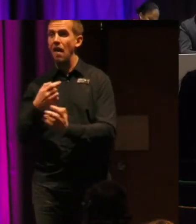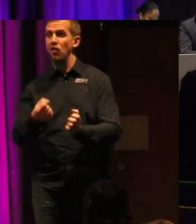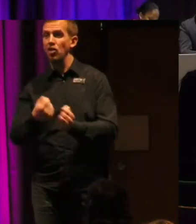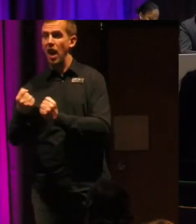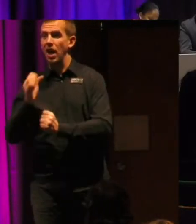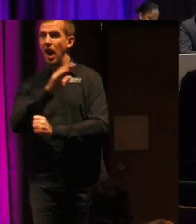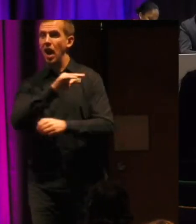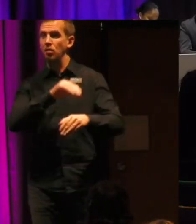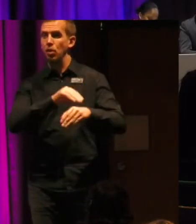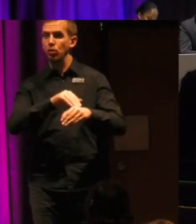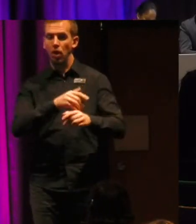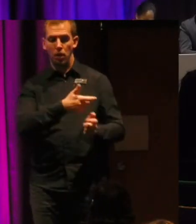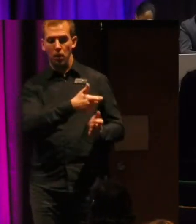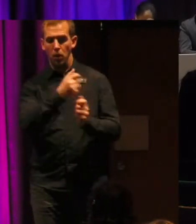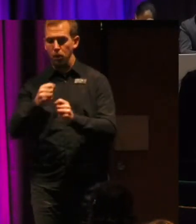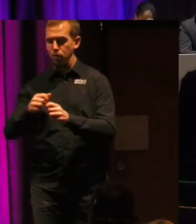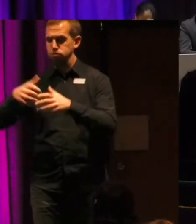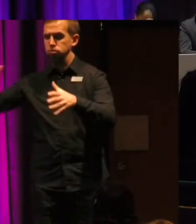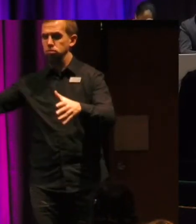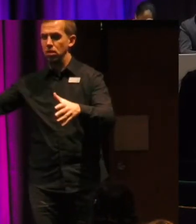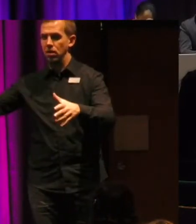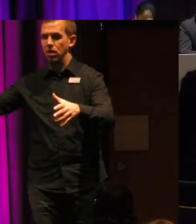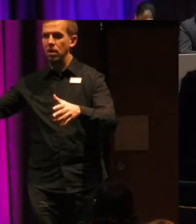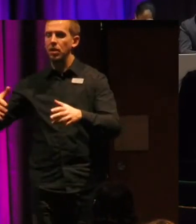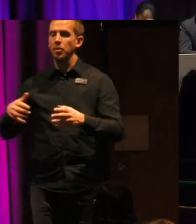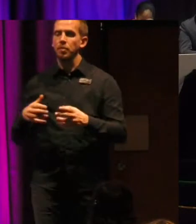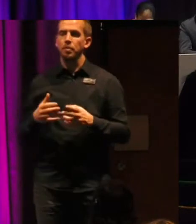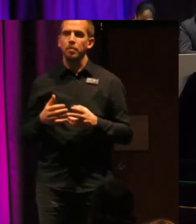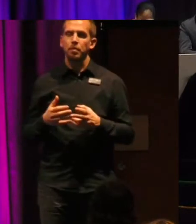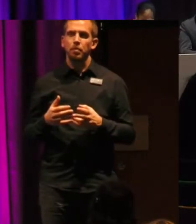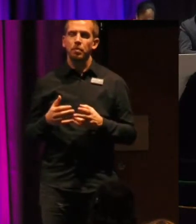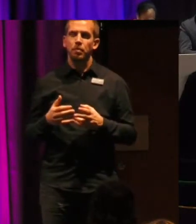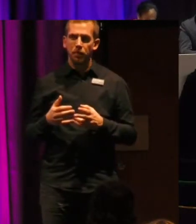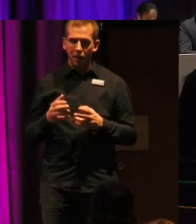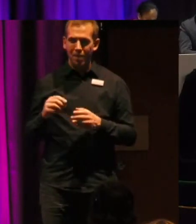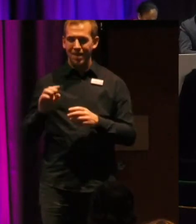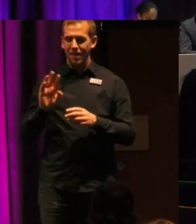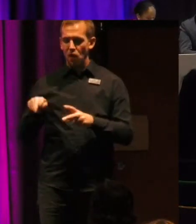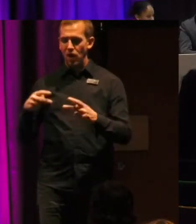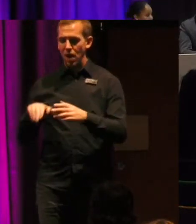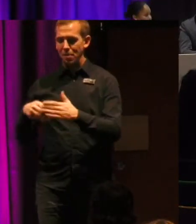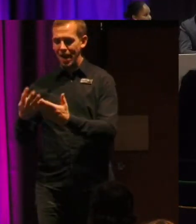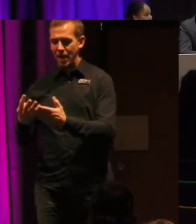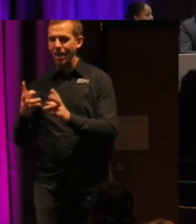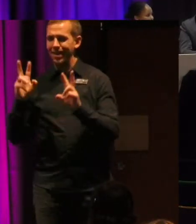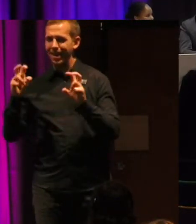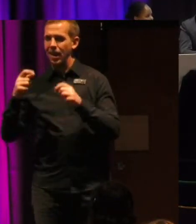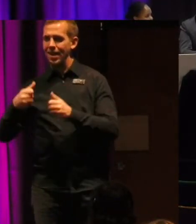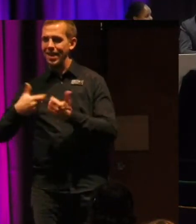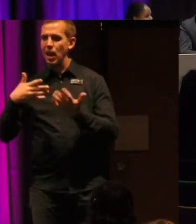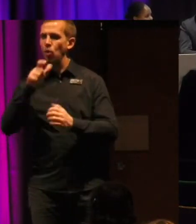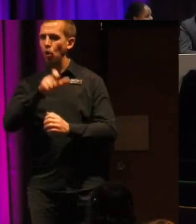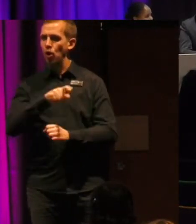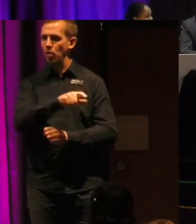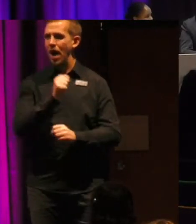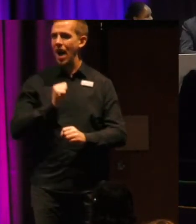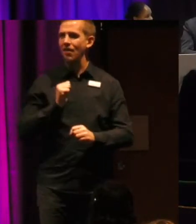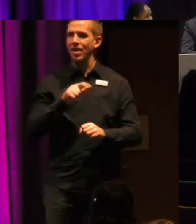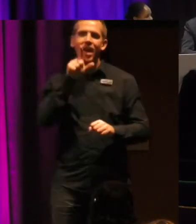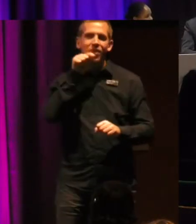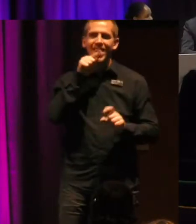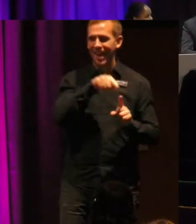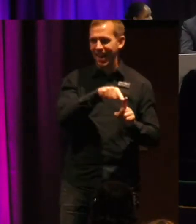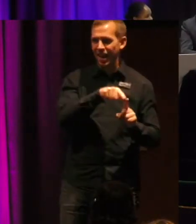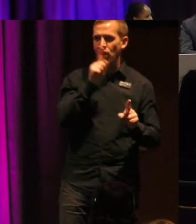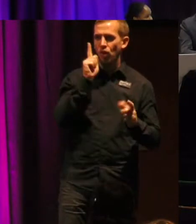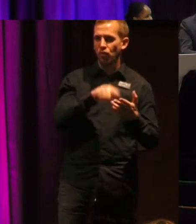media. I'm not trying to tell the media what they can or what they shouldn't do, but they've allowed him to use this platform because they've amplified